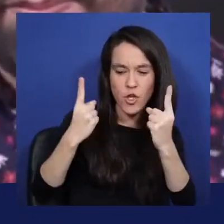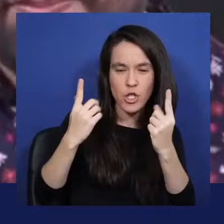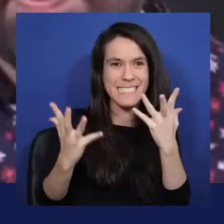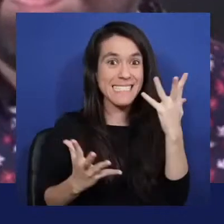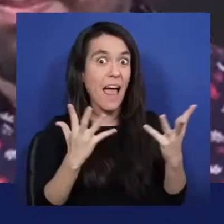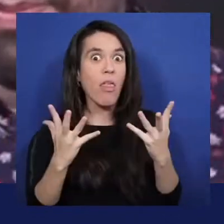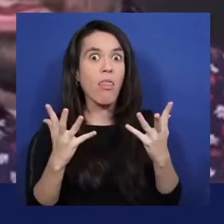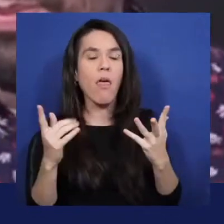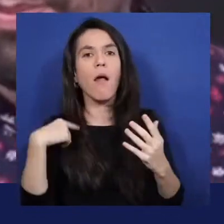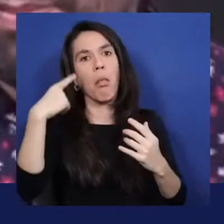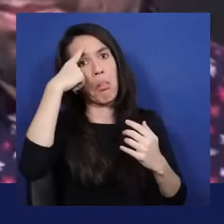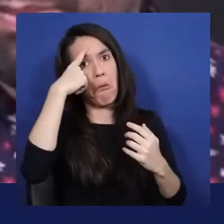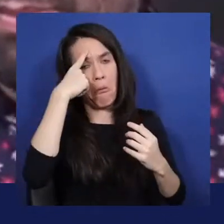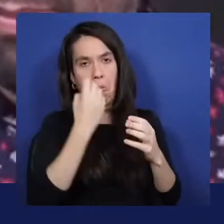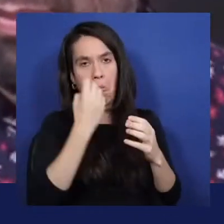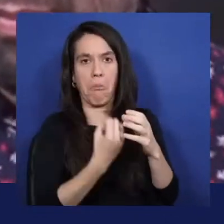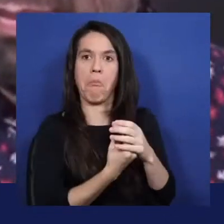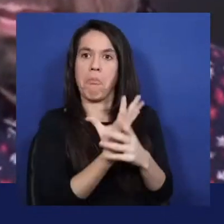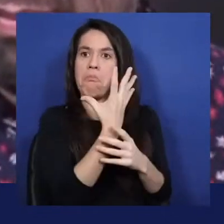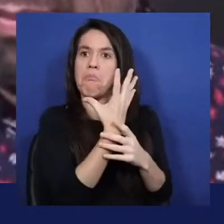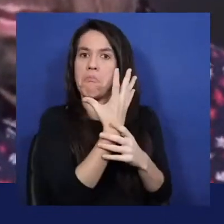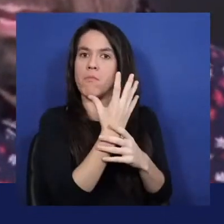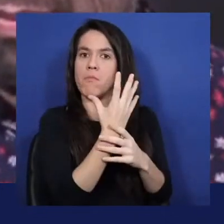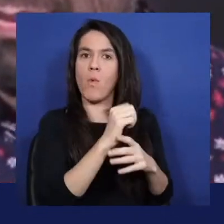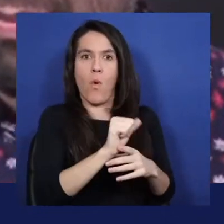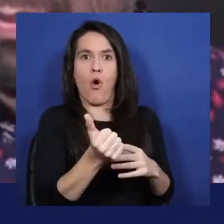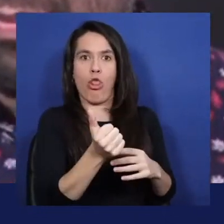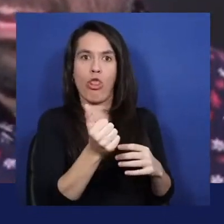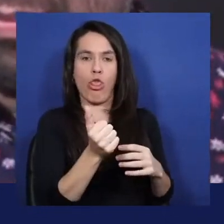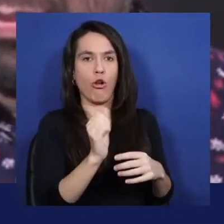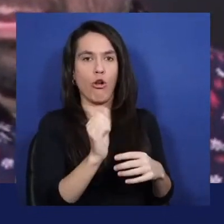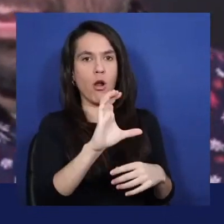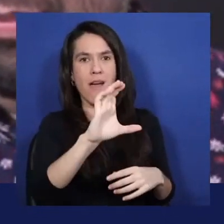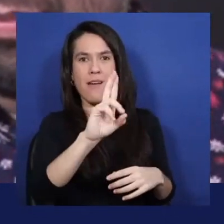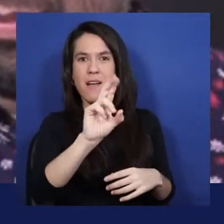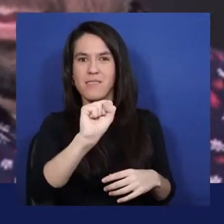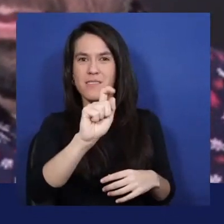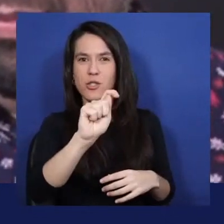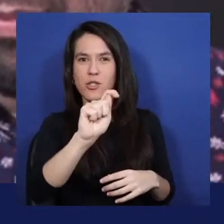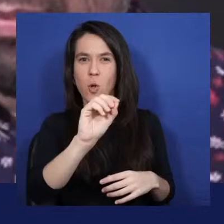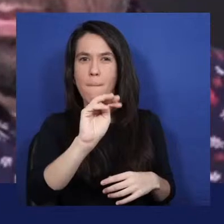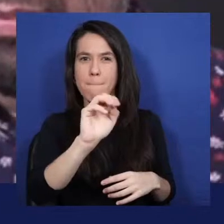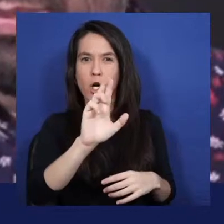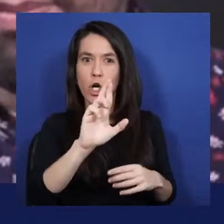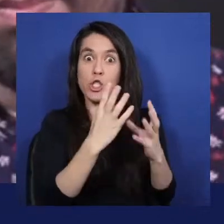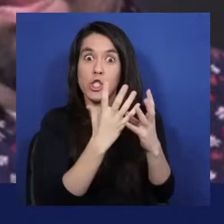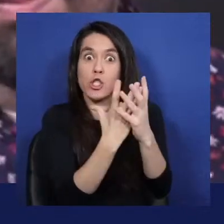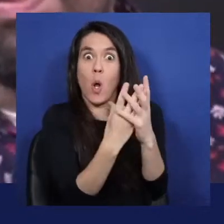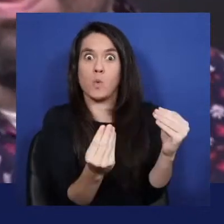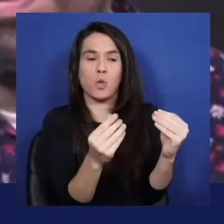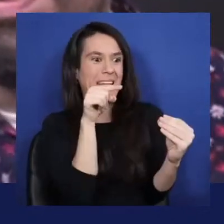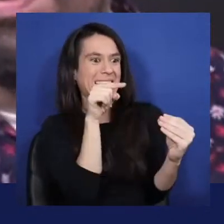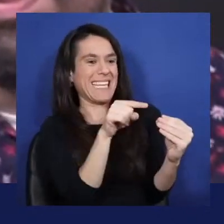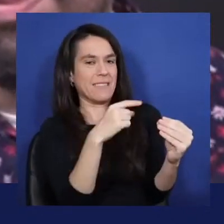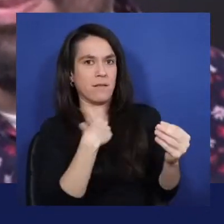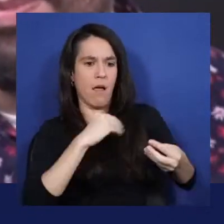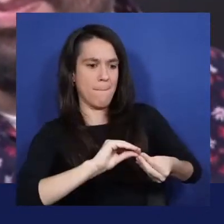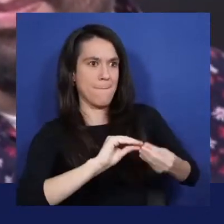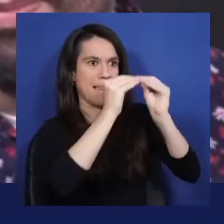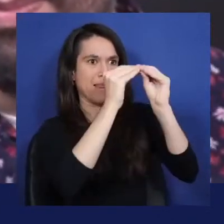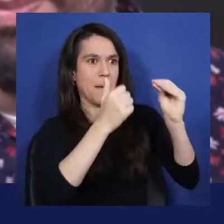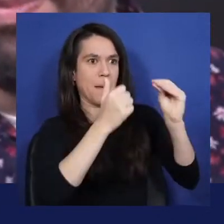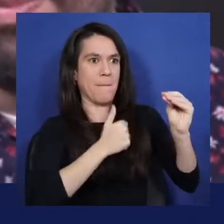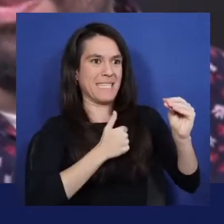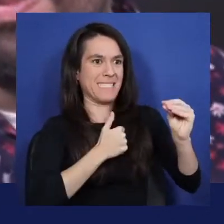thinking about custom solution, and then based on that solution or amount of data that you have, you